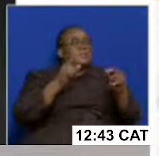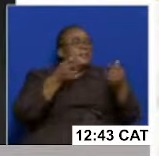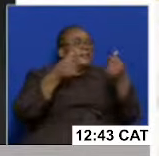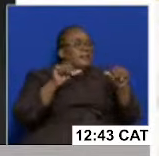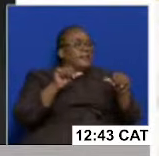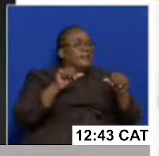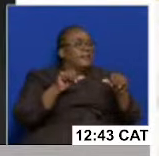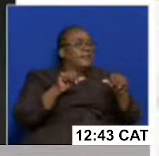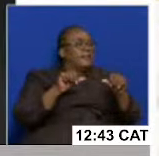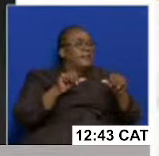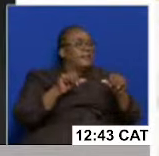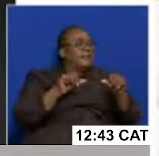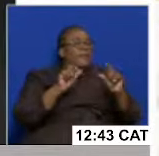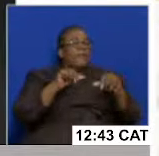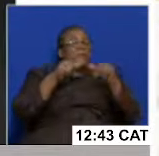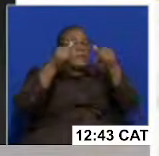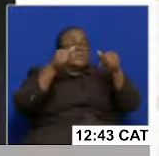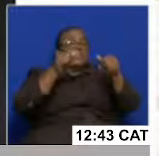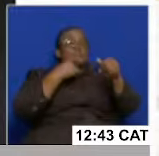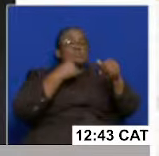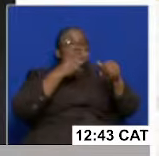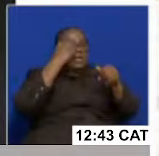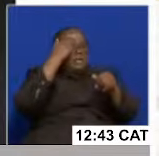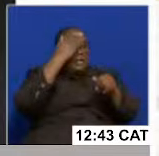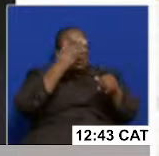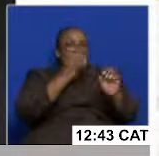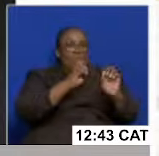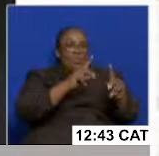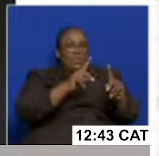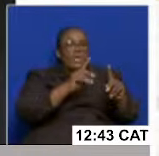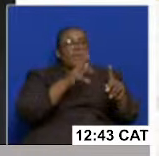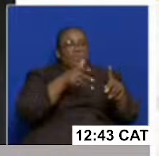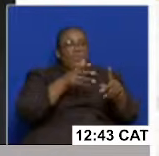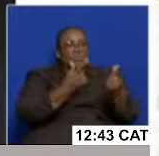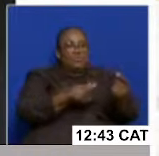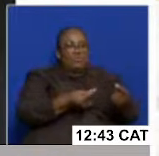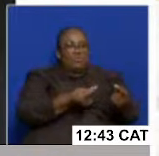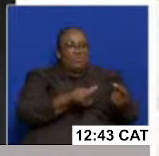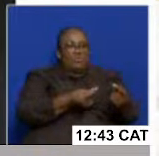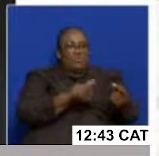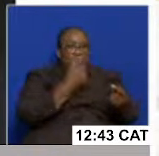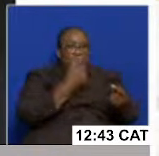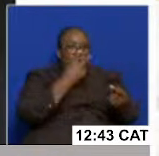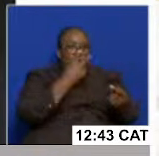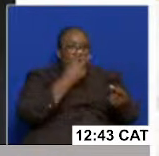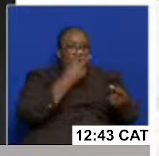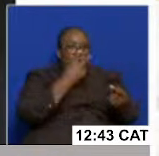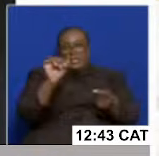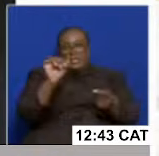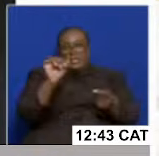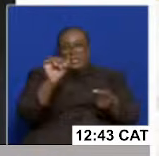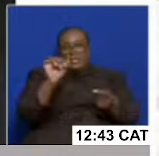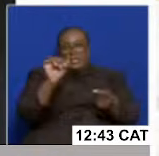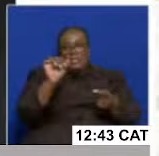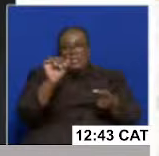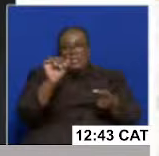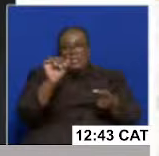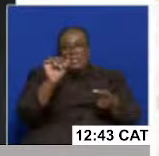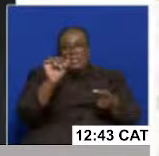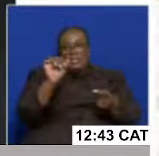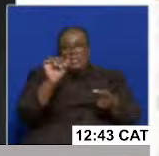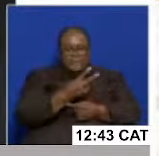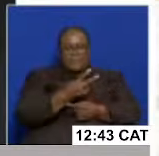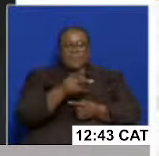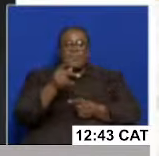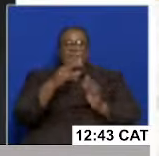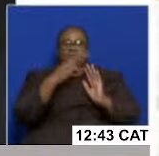message where you said, "Hi, babes, okay, we'll do." You see that? Yes, I do. And so if you read your "Hi, babes, will